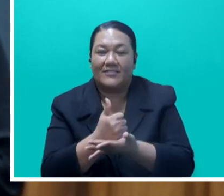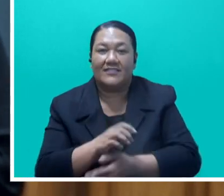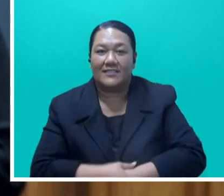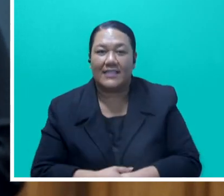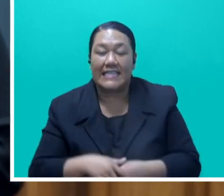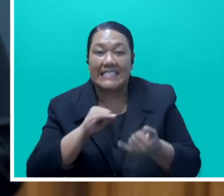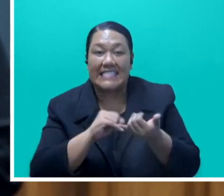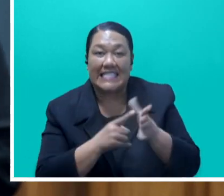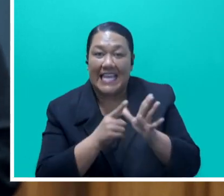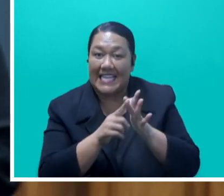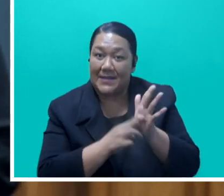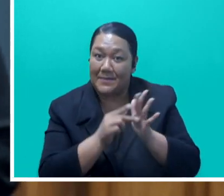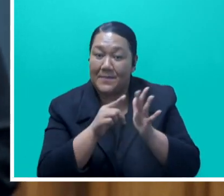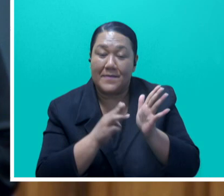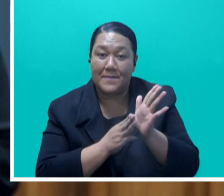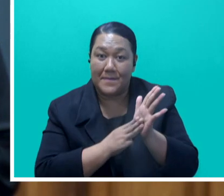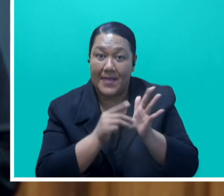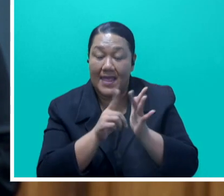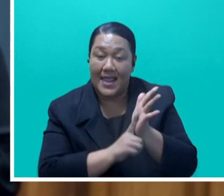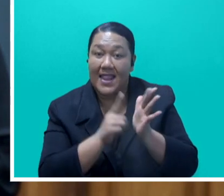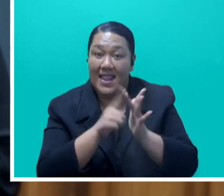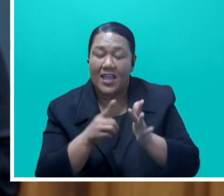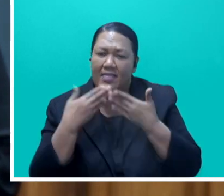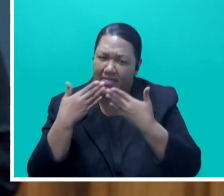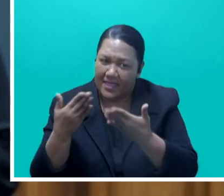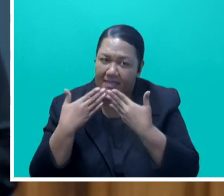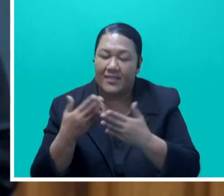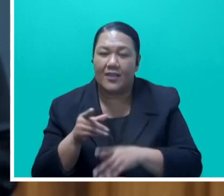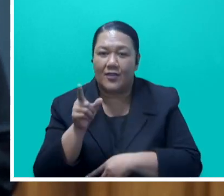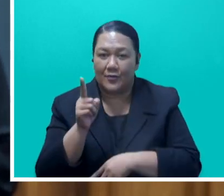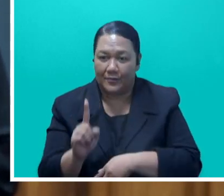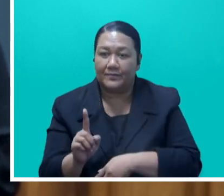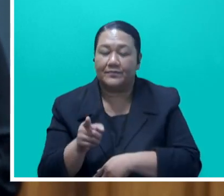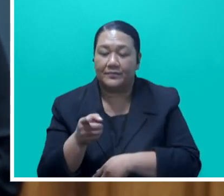Bainivalu, I thank you sincerely.